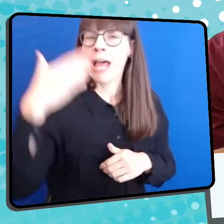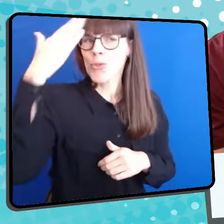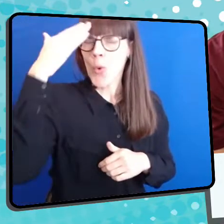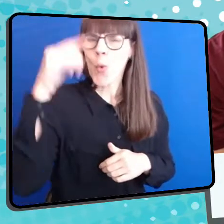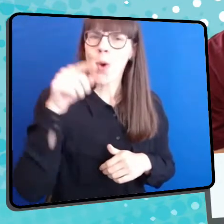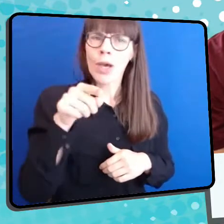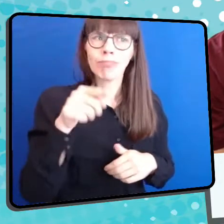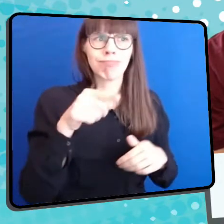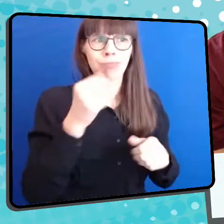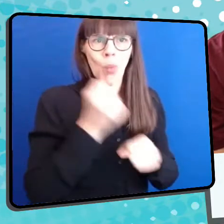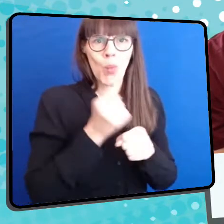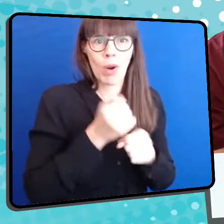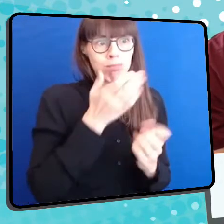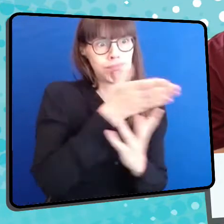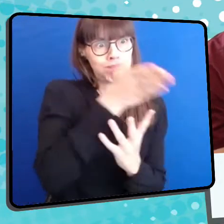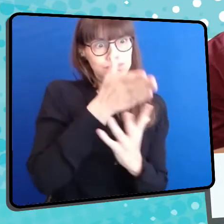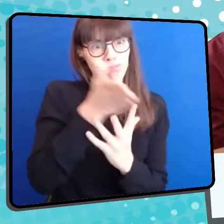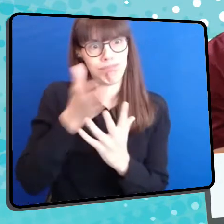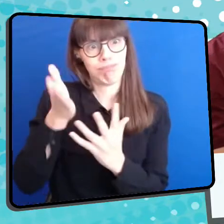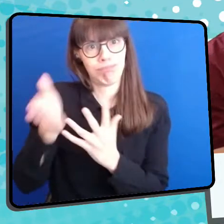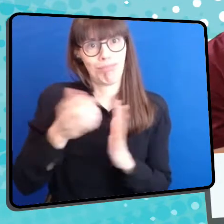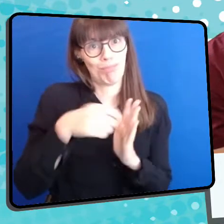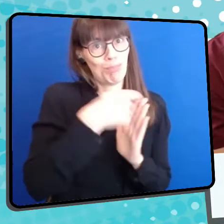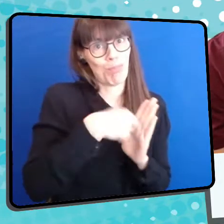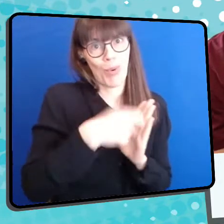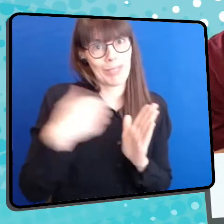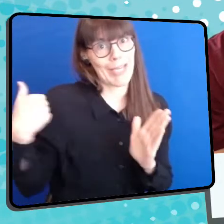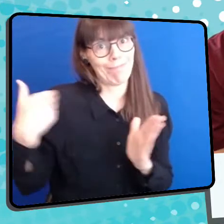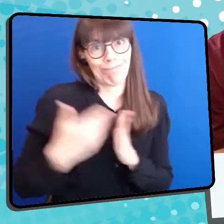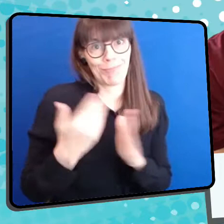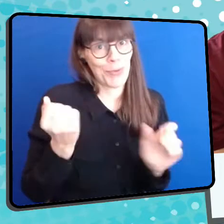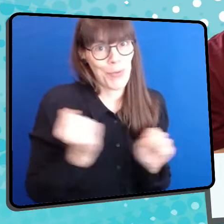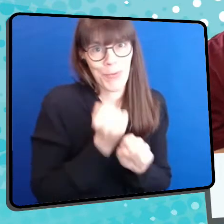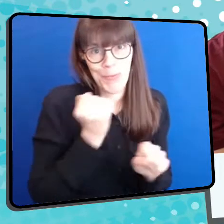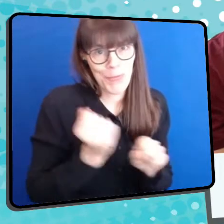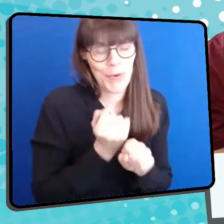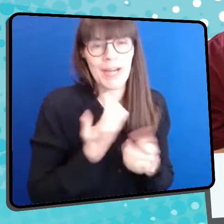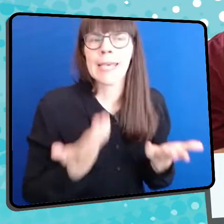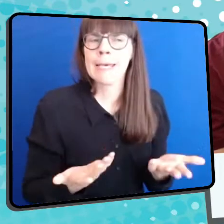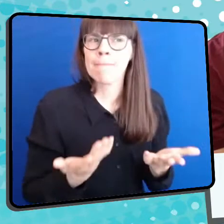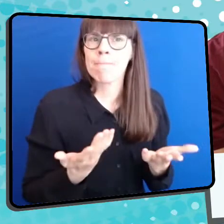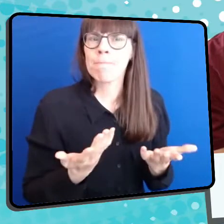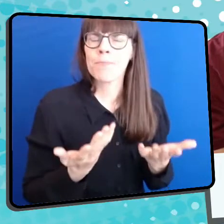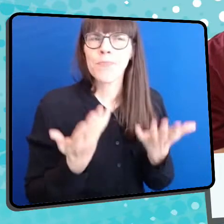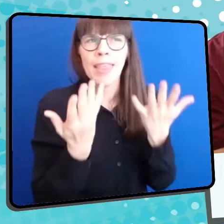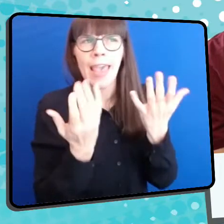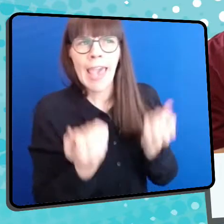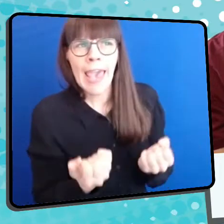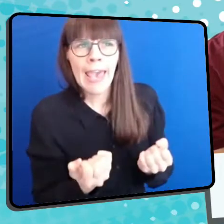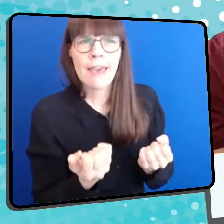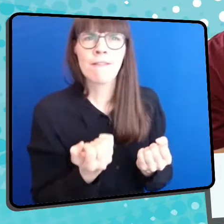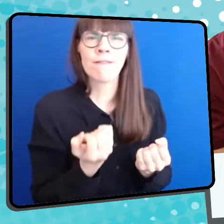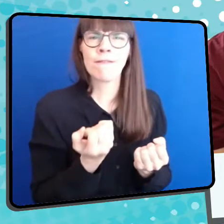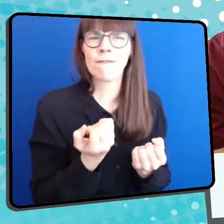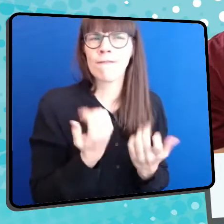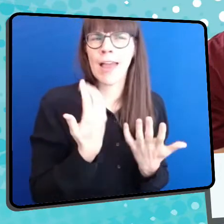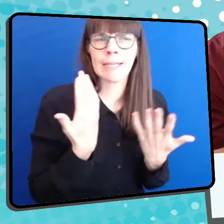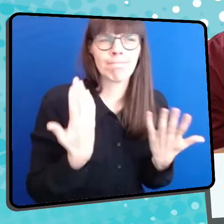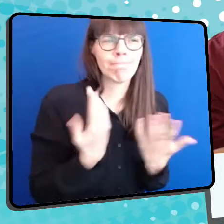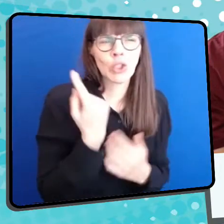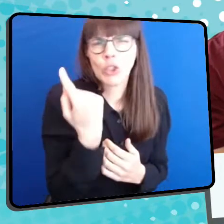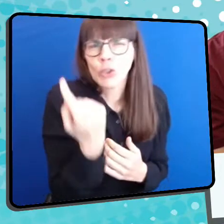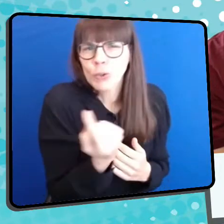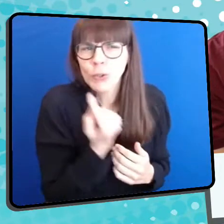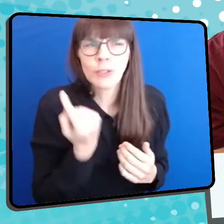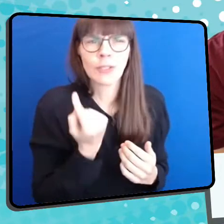so many exciting projects over your time in the consulting space. Is there anything that really highlights for you? Is there one that